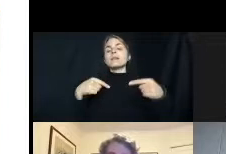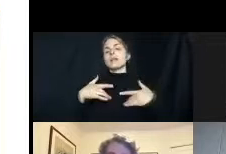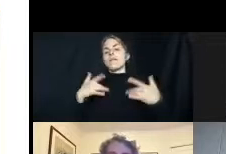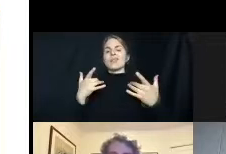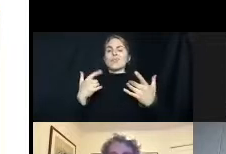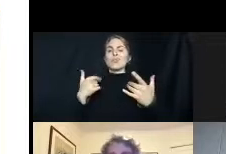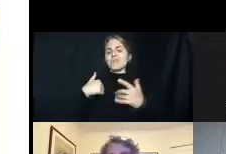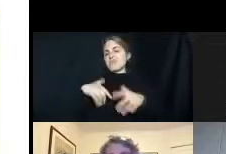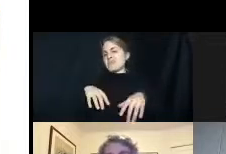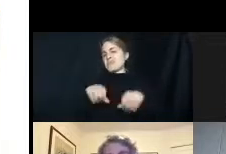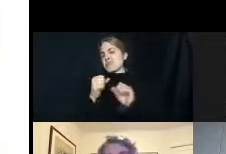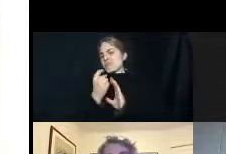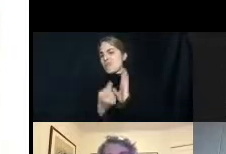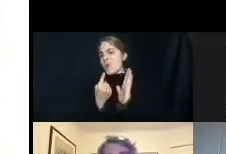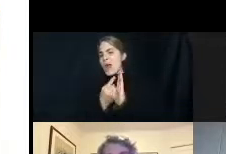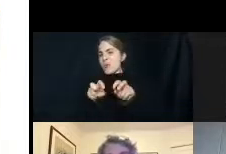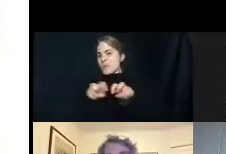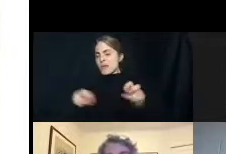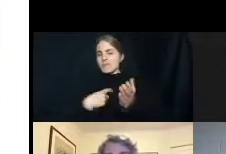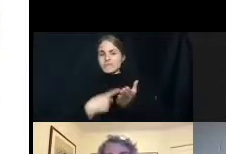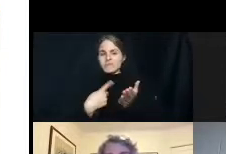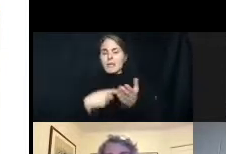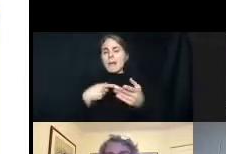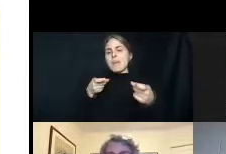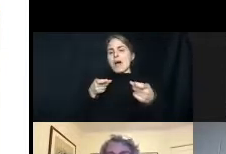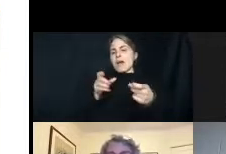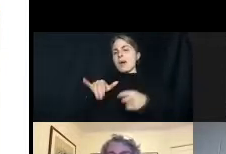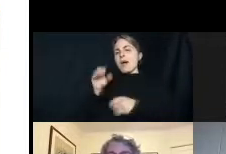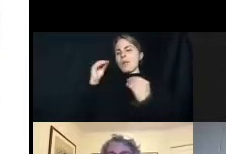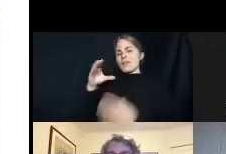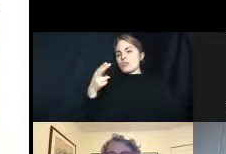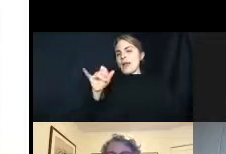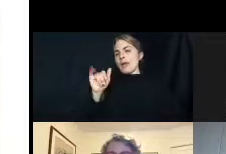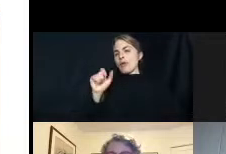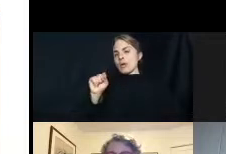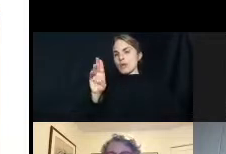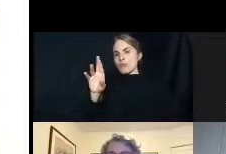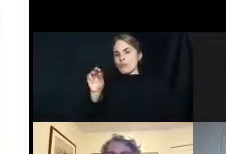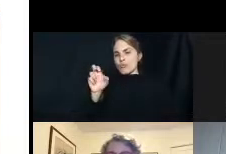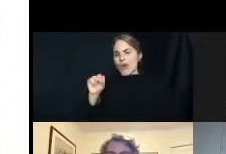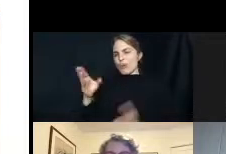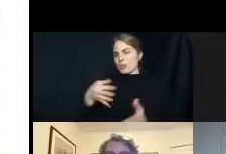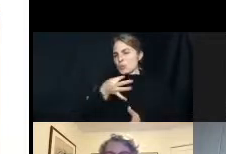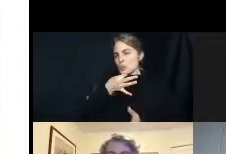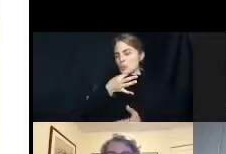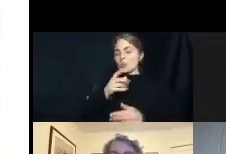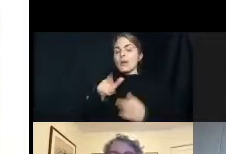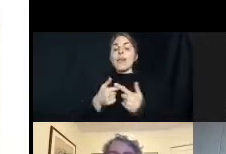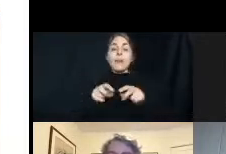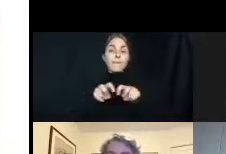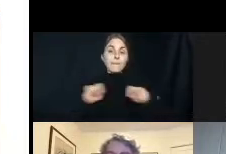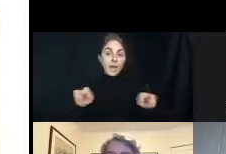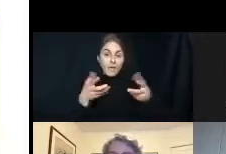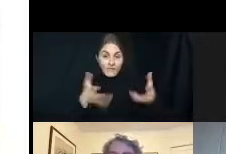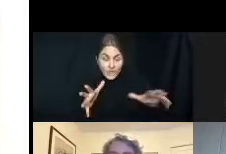roughly 1 hour long panel moderated by Professor Harriet Brown, who I'll introduce in a minute. The panel will then be followed by breakout room